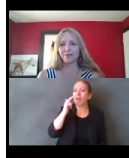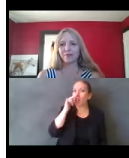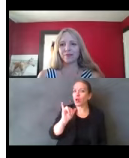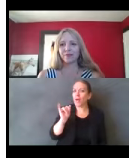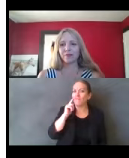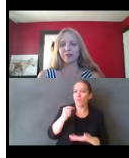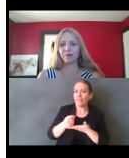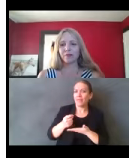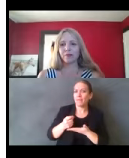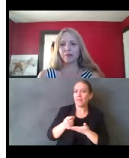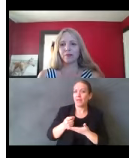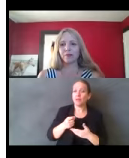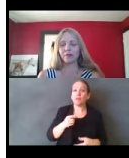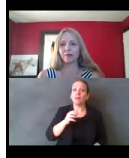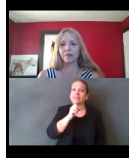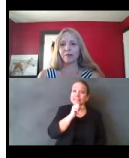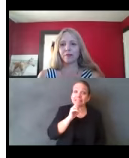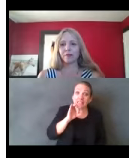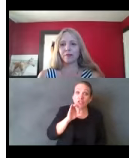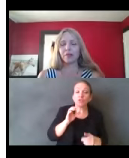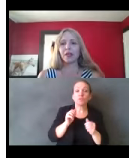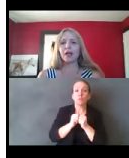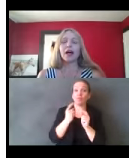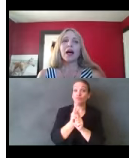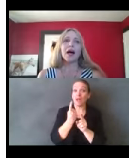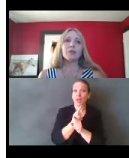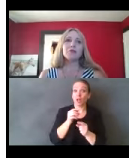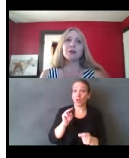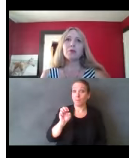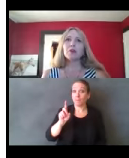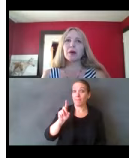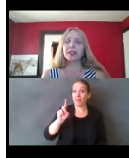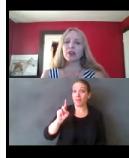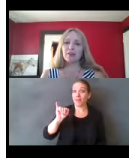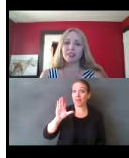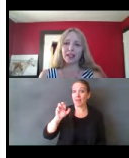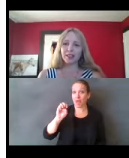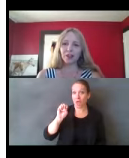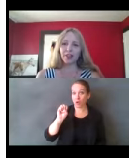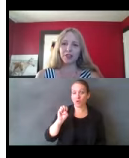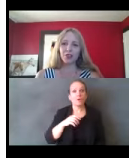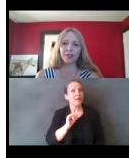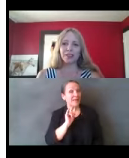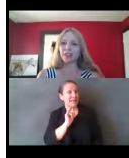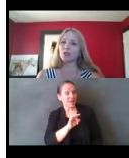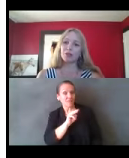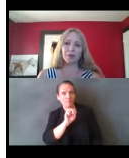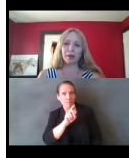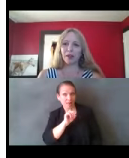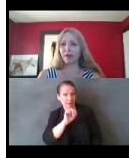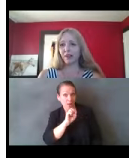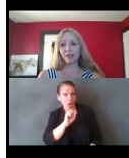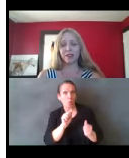therapy for older adults with regular Medicare. If people with Medicare have a secondary insurance, they